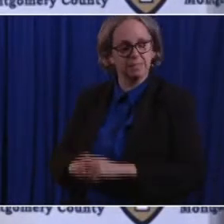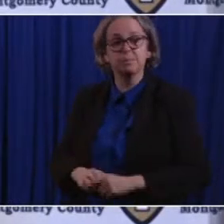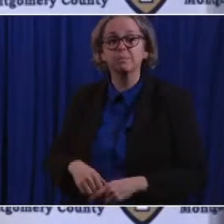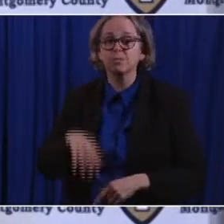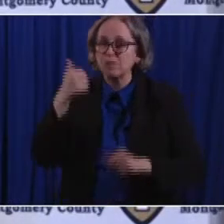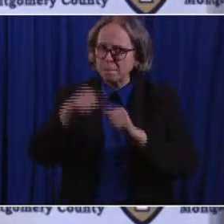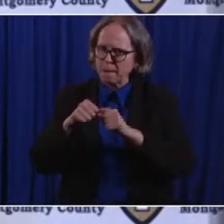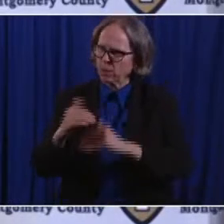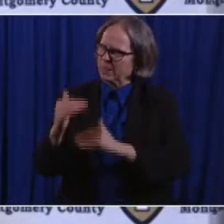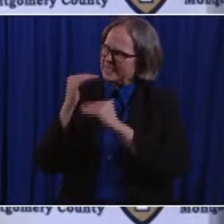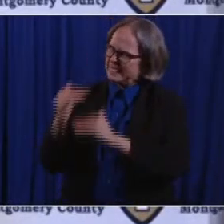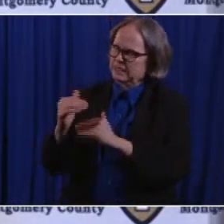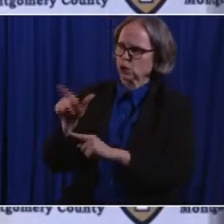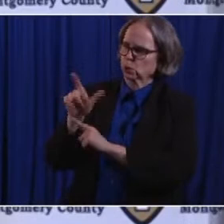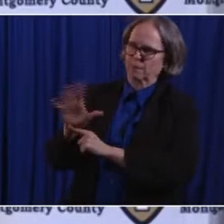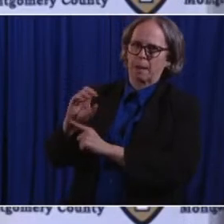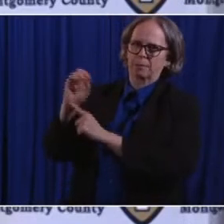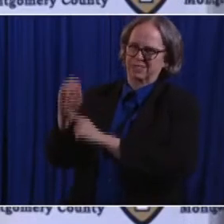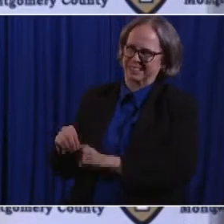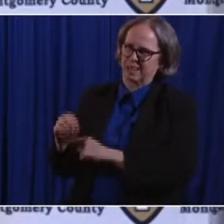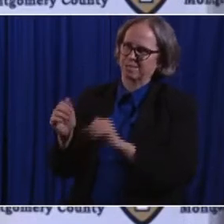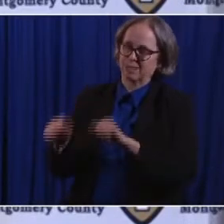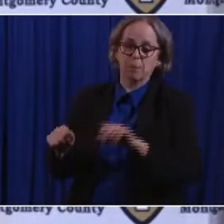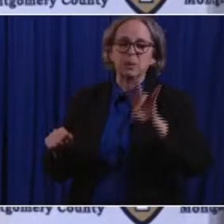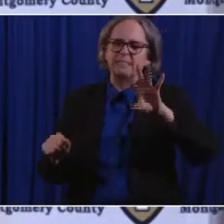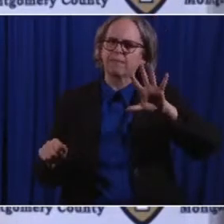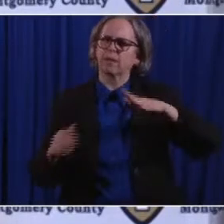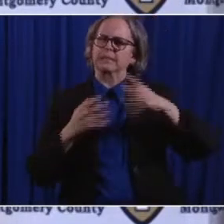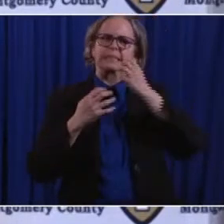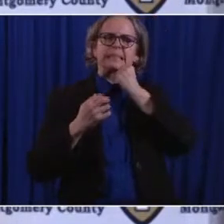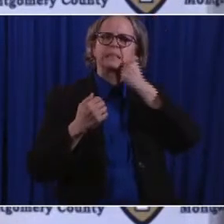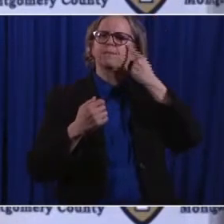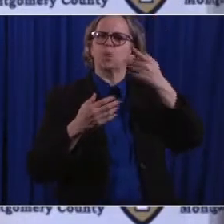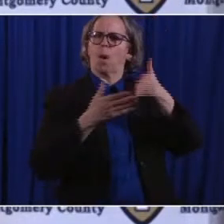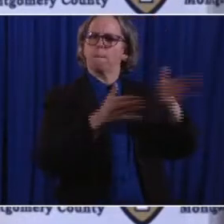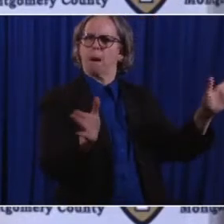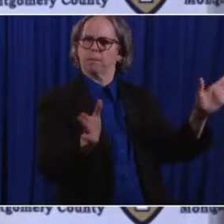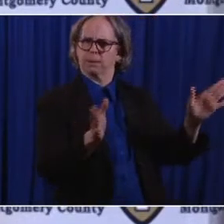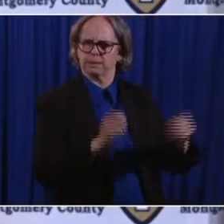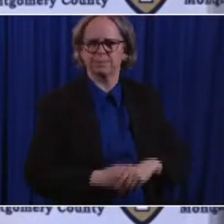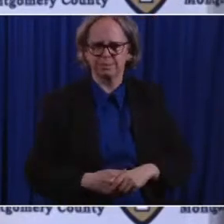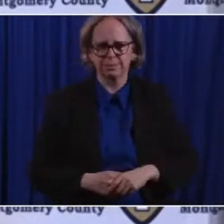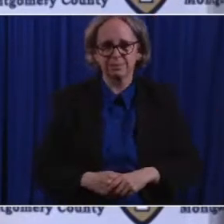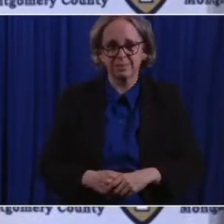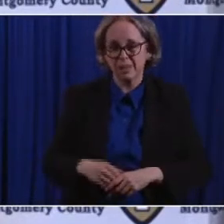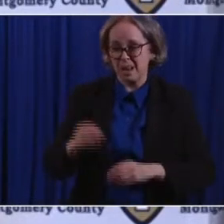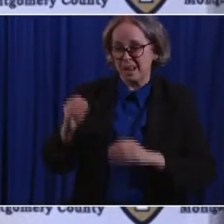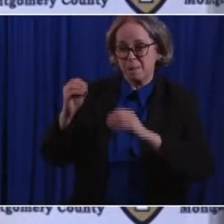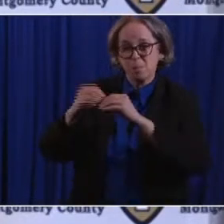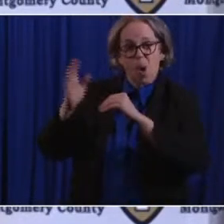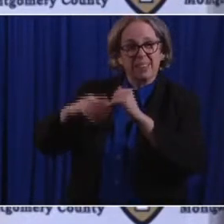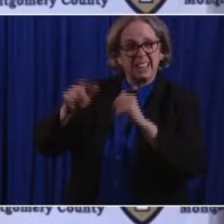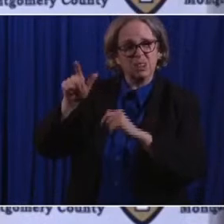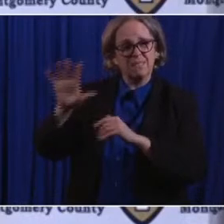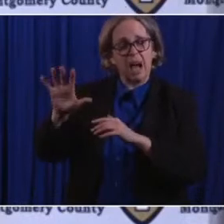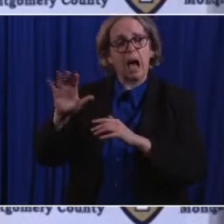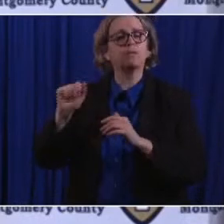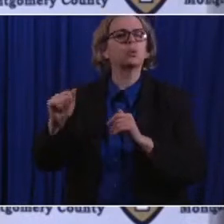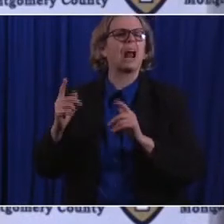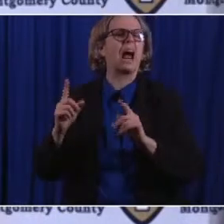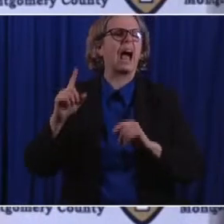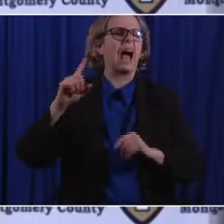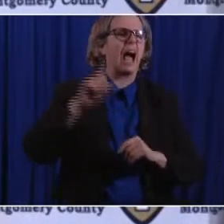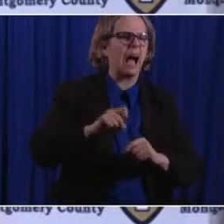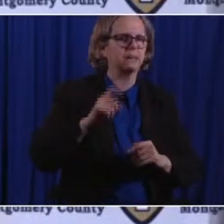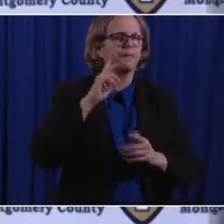25%. If any provider wants to go beyond that 25% in a week, they can ask us for a variance. We'll look at the